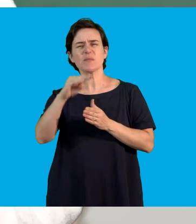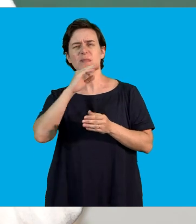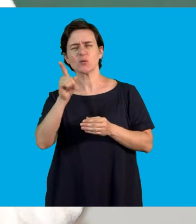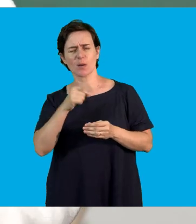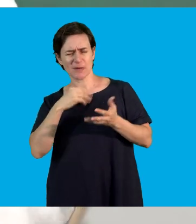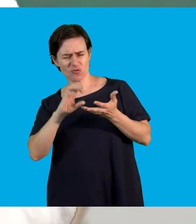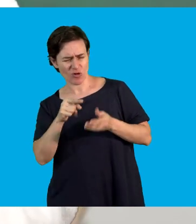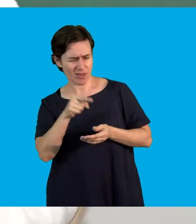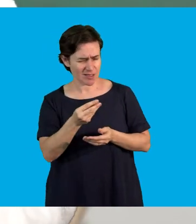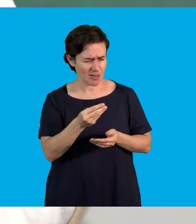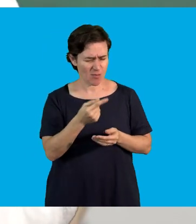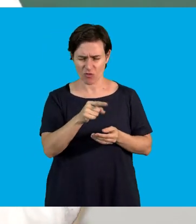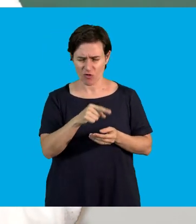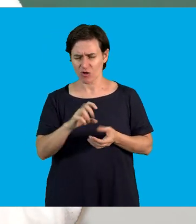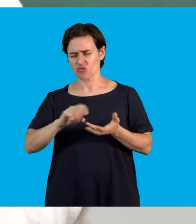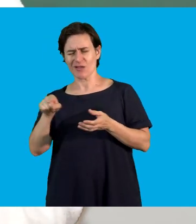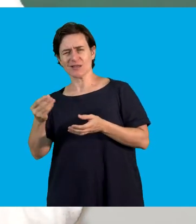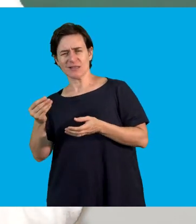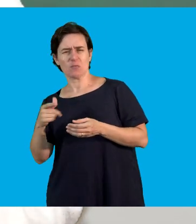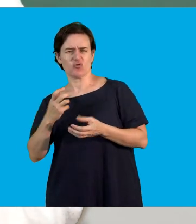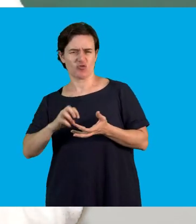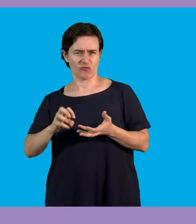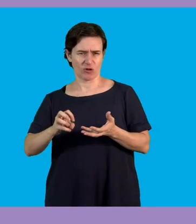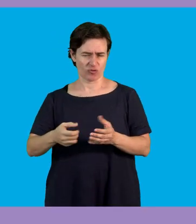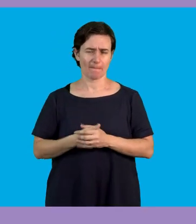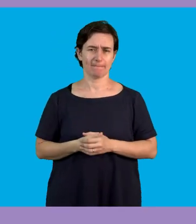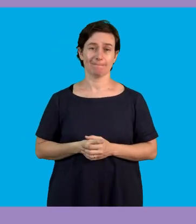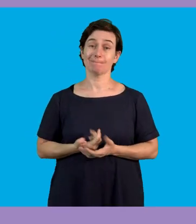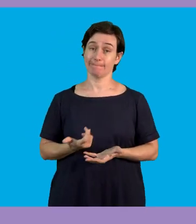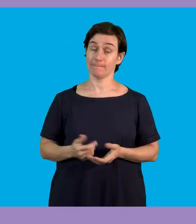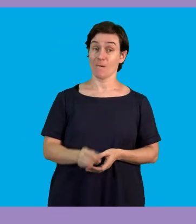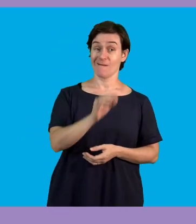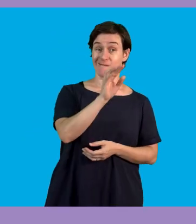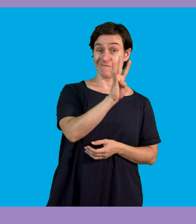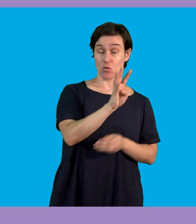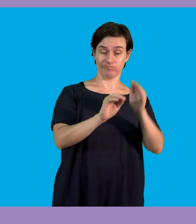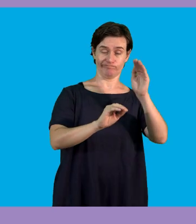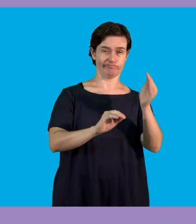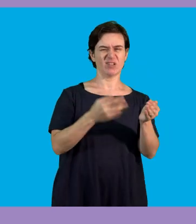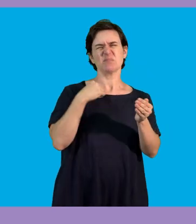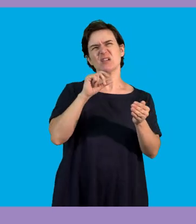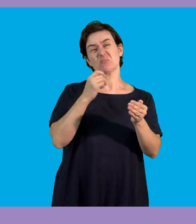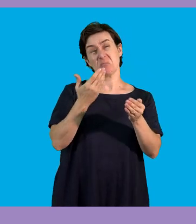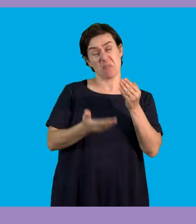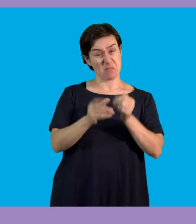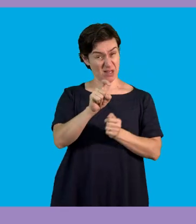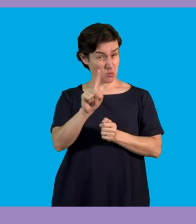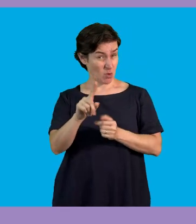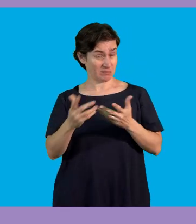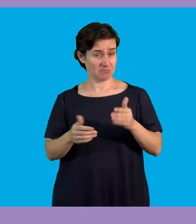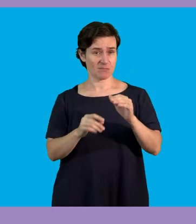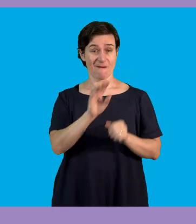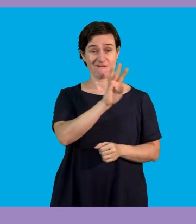how we are close to the answer. So let's take, for argument's sake, 1 here. So 4 multiplied by 1